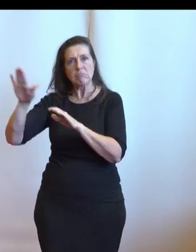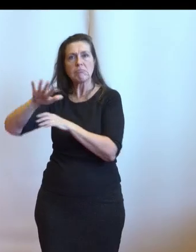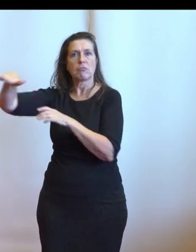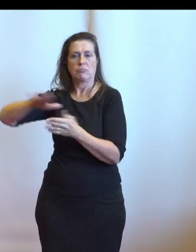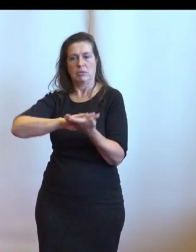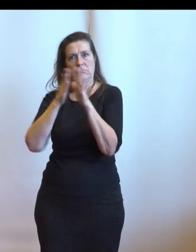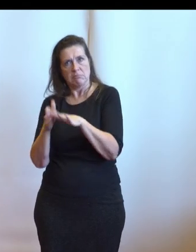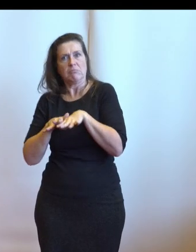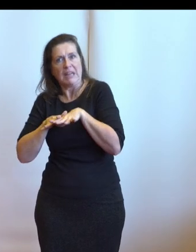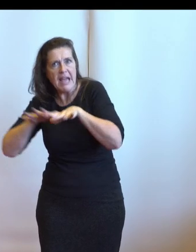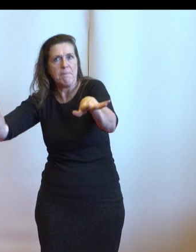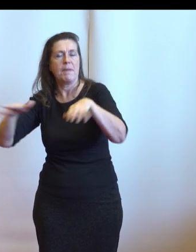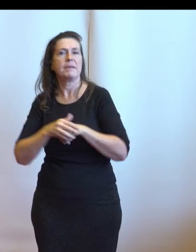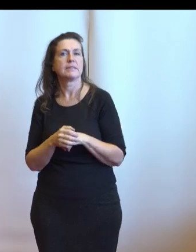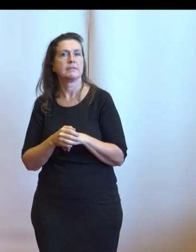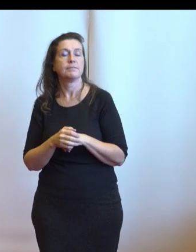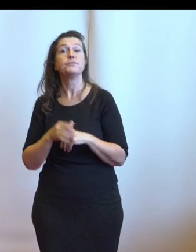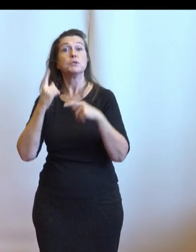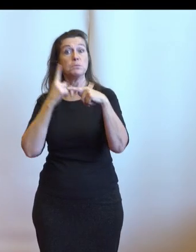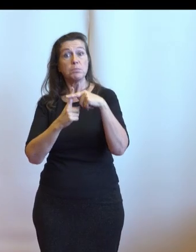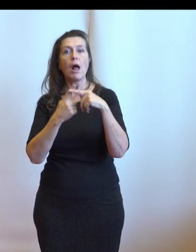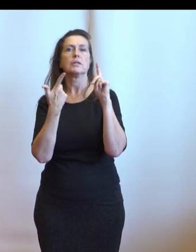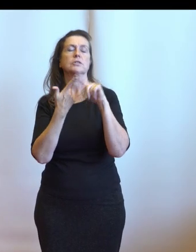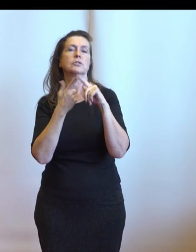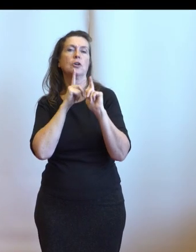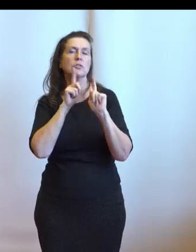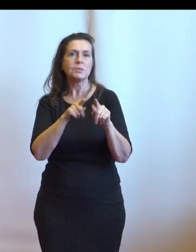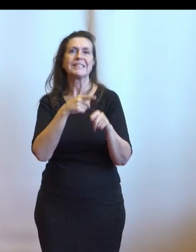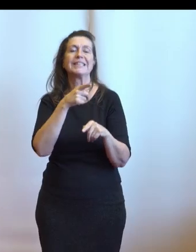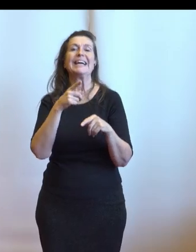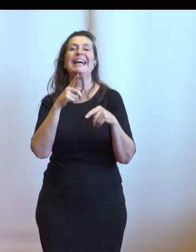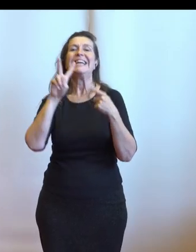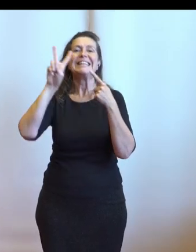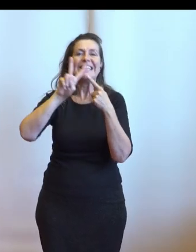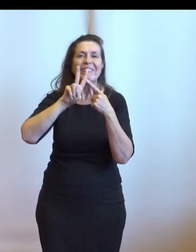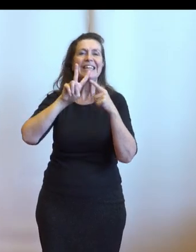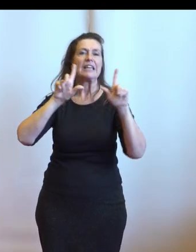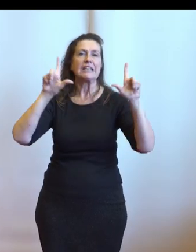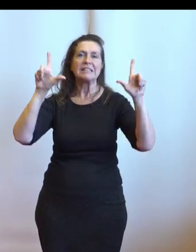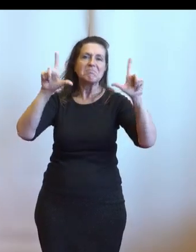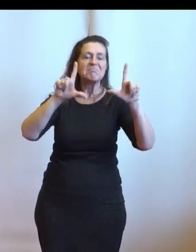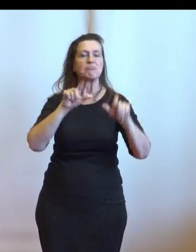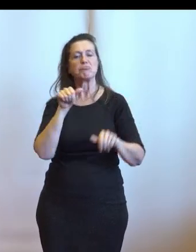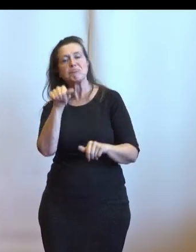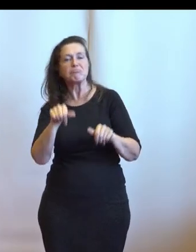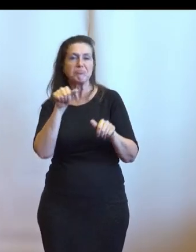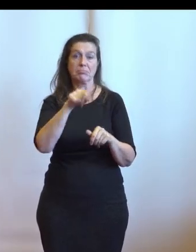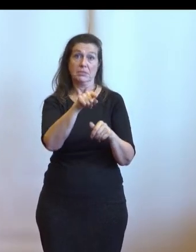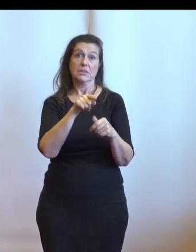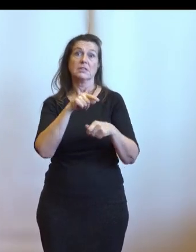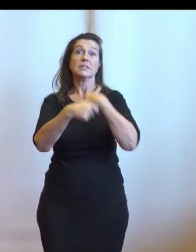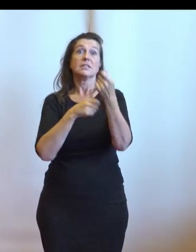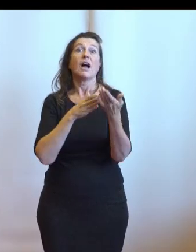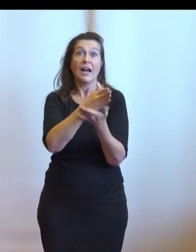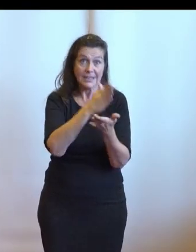also develop reports in making TV accessible, making TV accessible. We